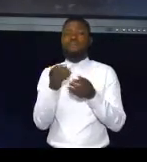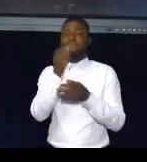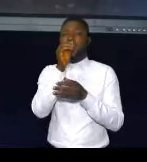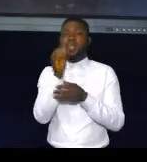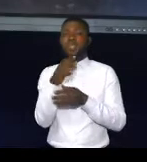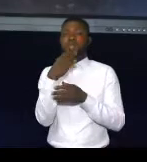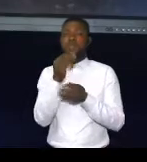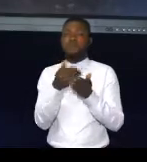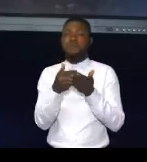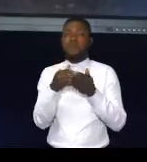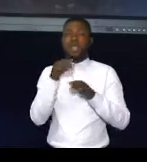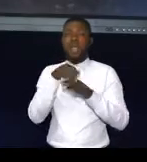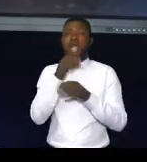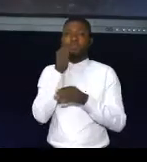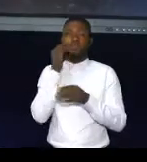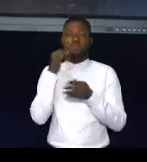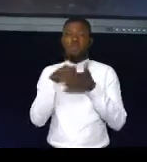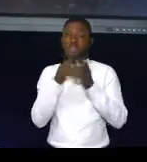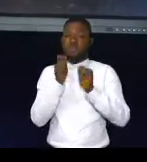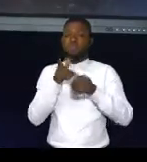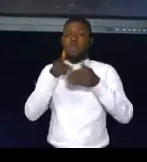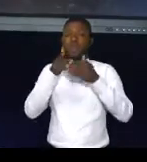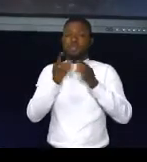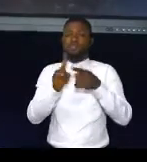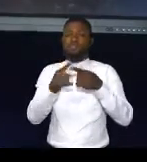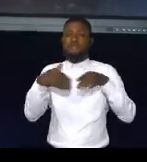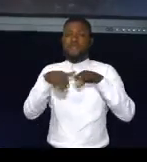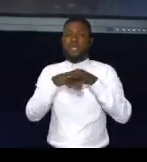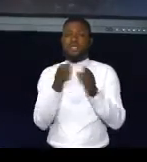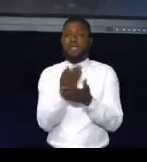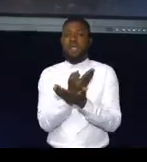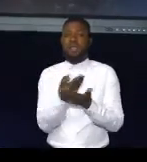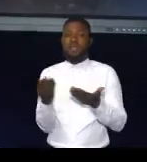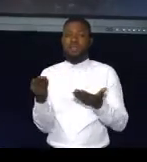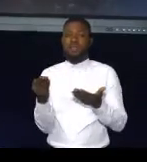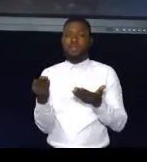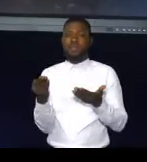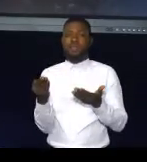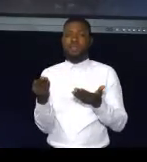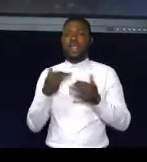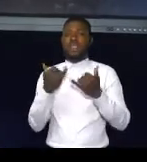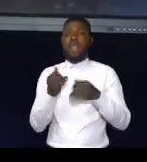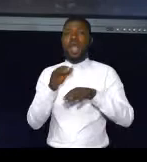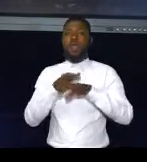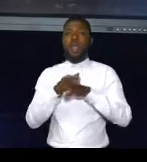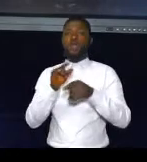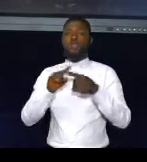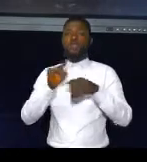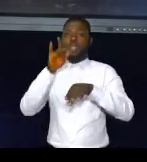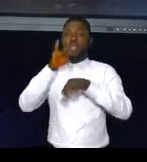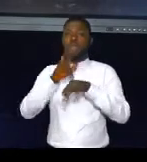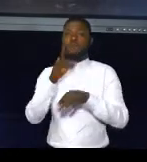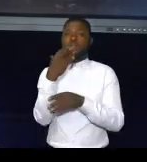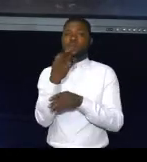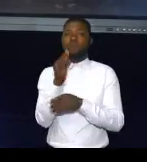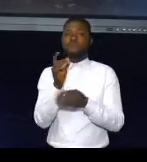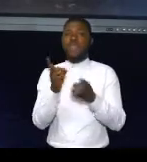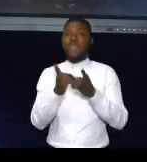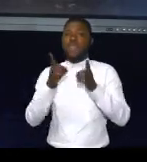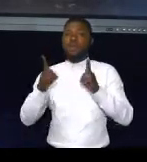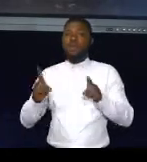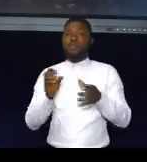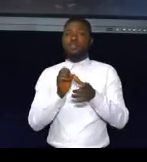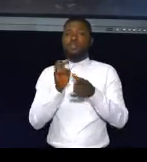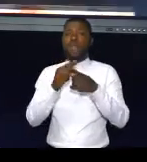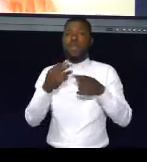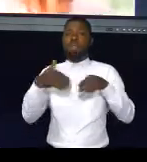certain percentage of money at home, it could lead to marital failure. Now on to effects of